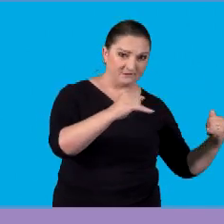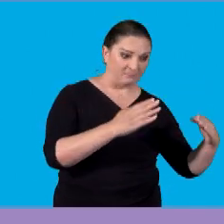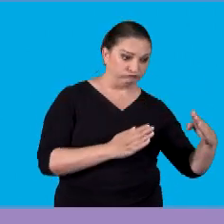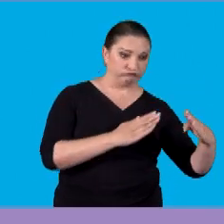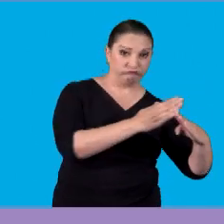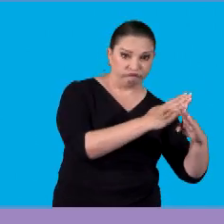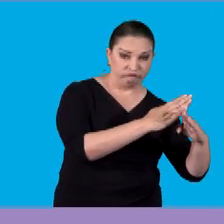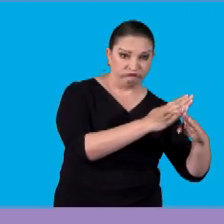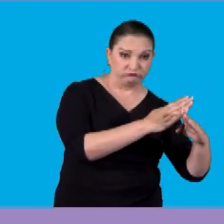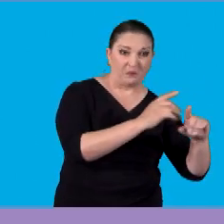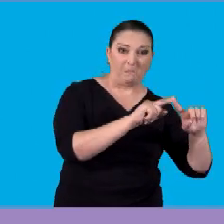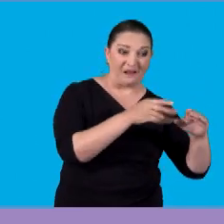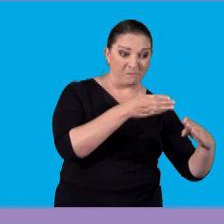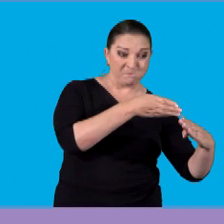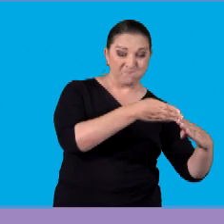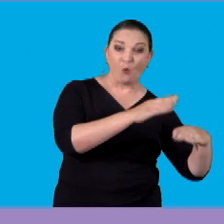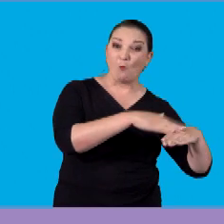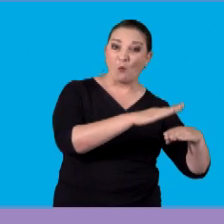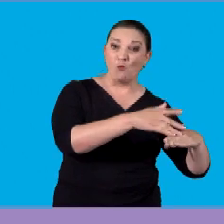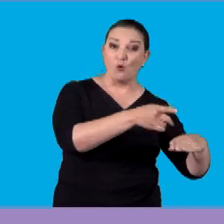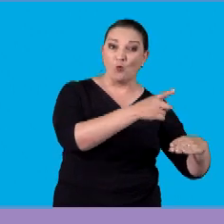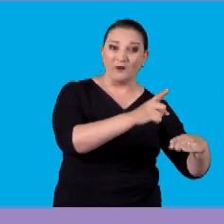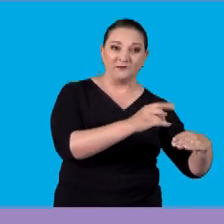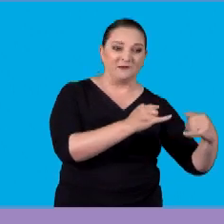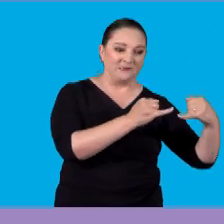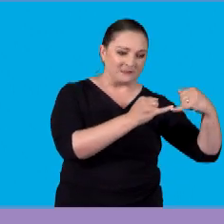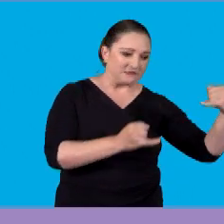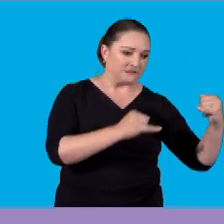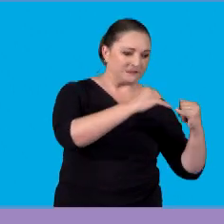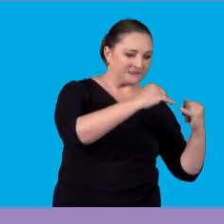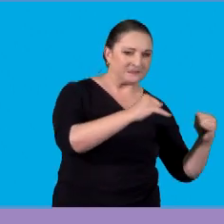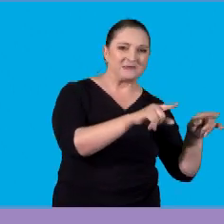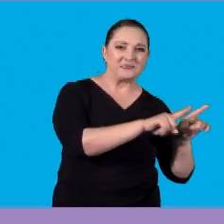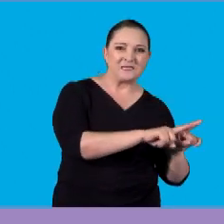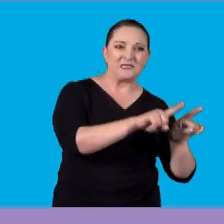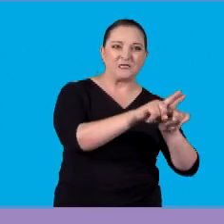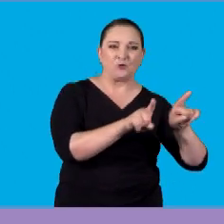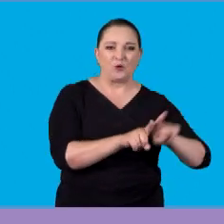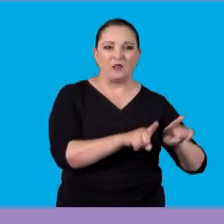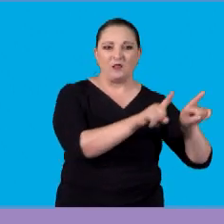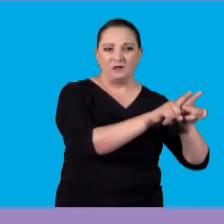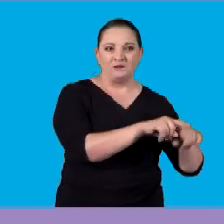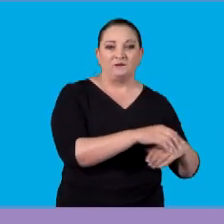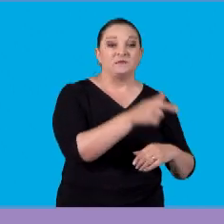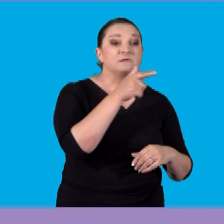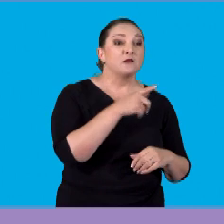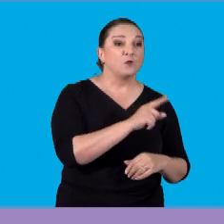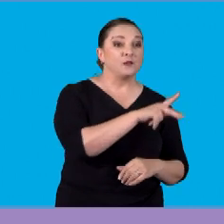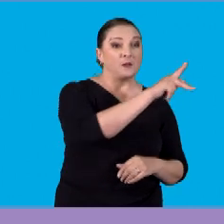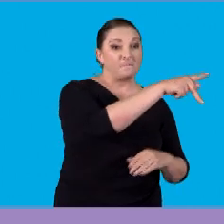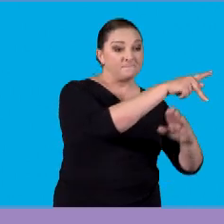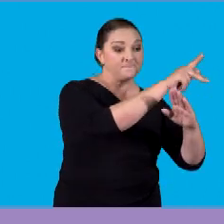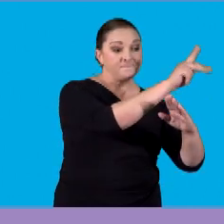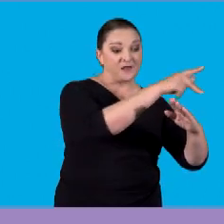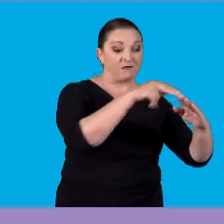not only do they bisect each other, but they themselves are equal as well. So that means that PR